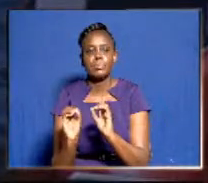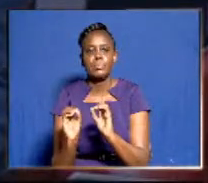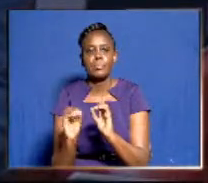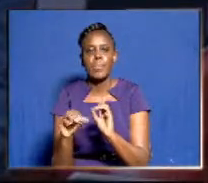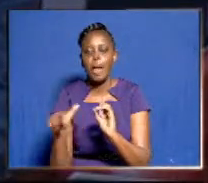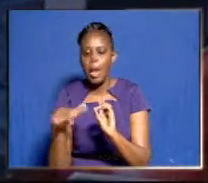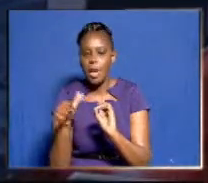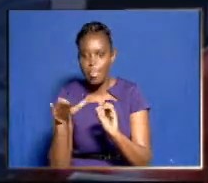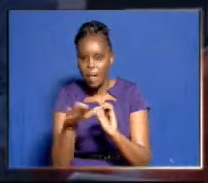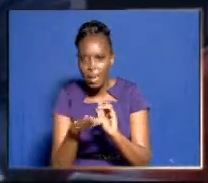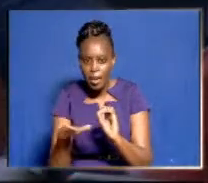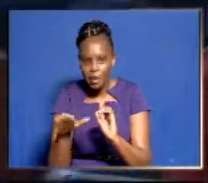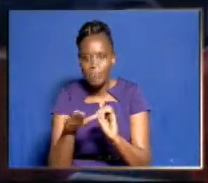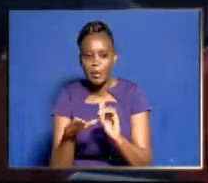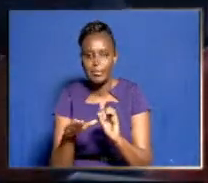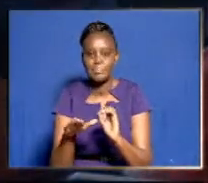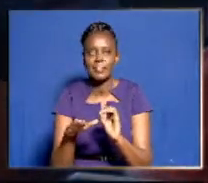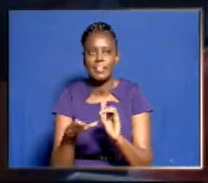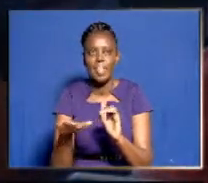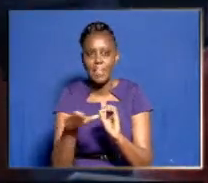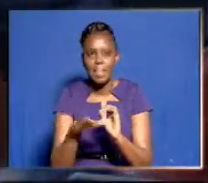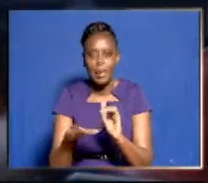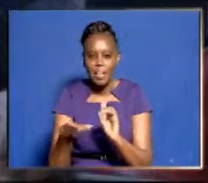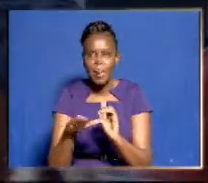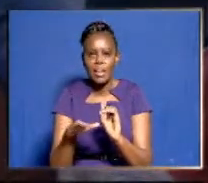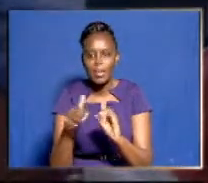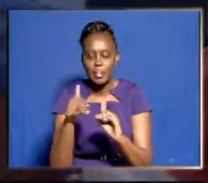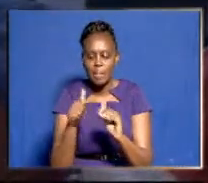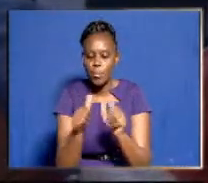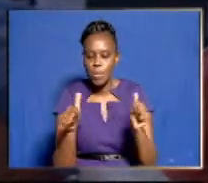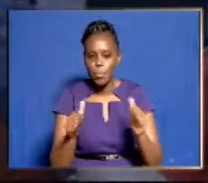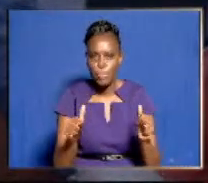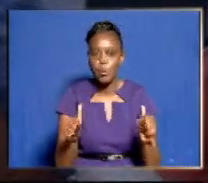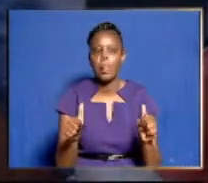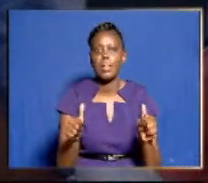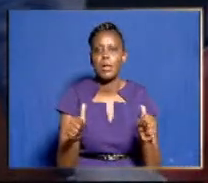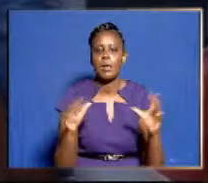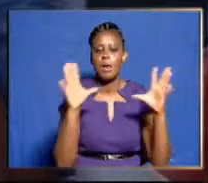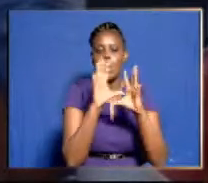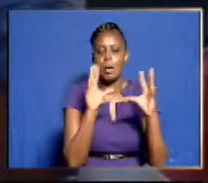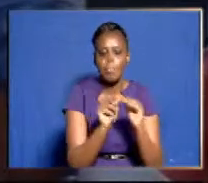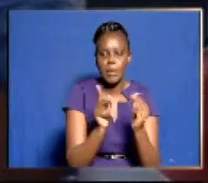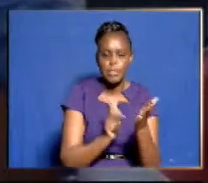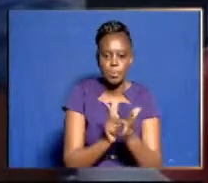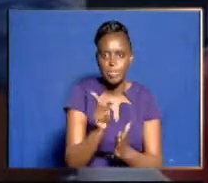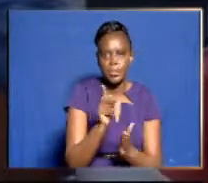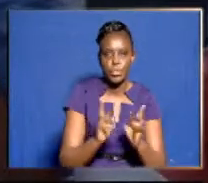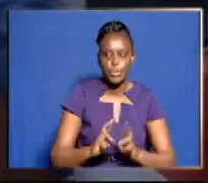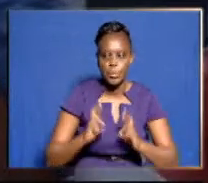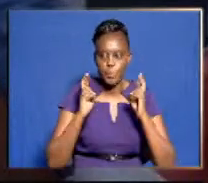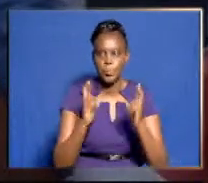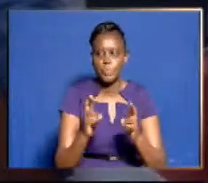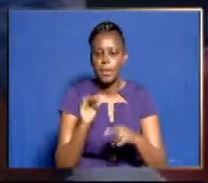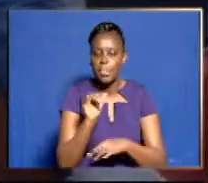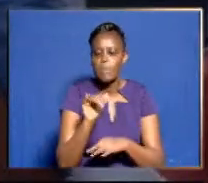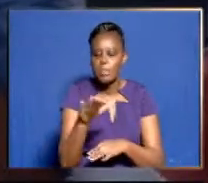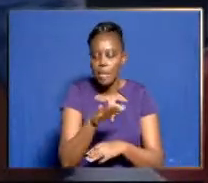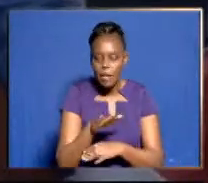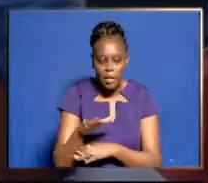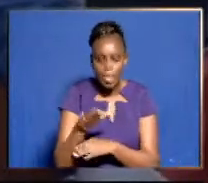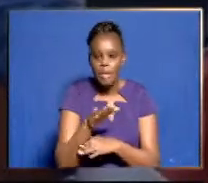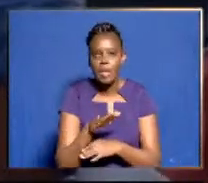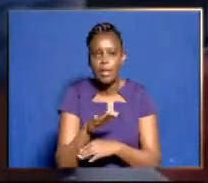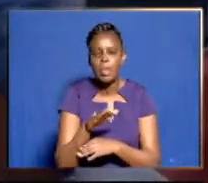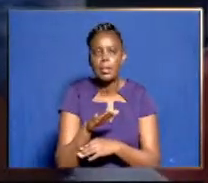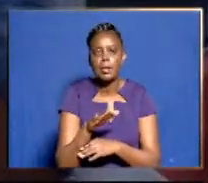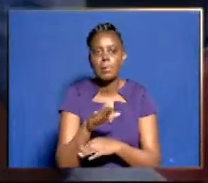other area I want to touch on is the area that is covered very well in the Budget and Appropriations report, and that is the area of